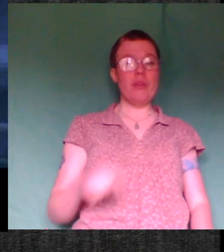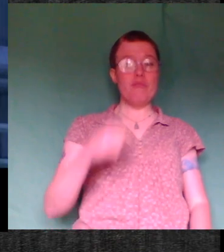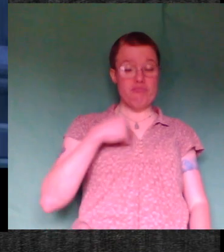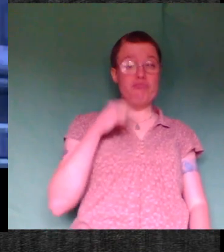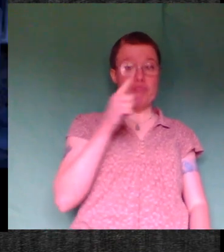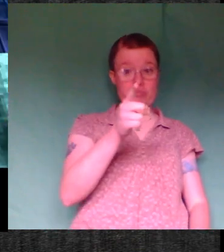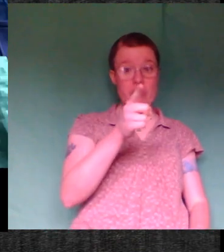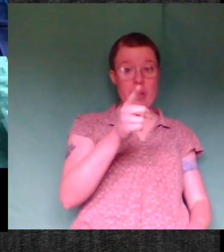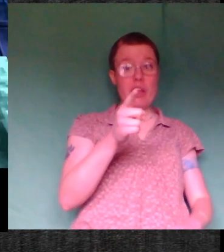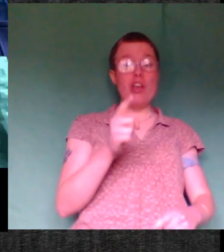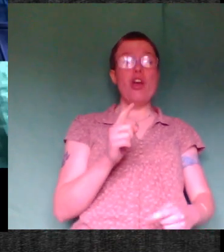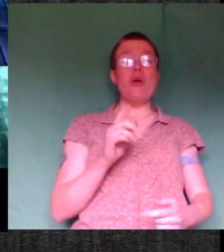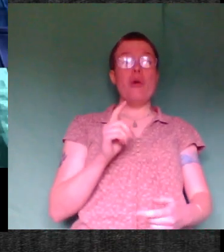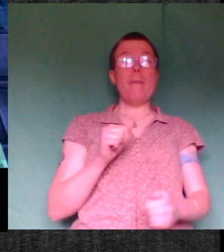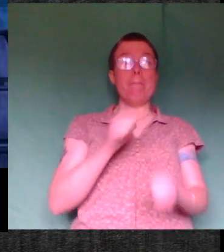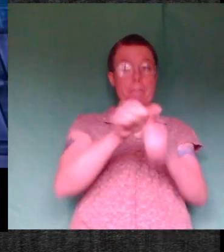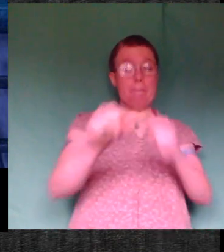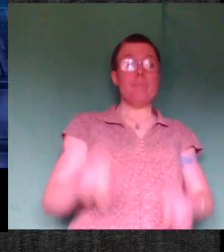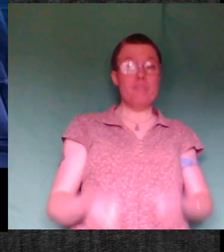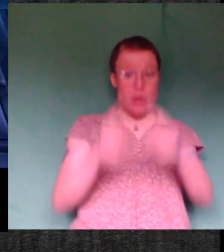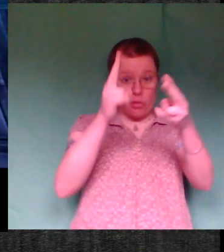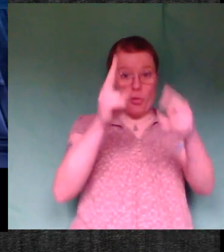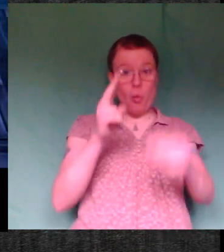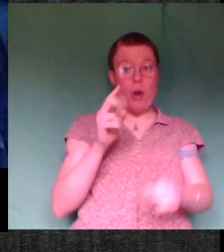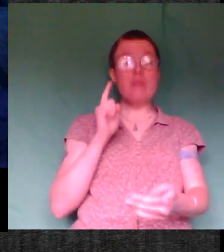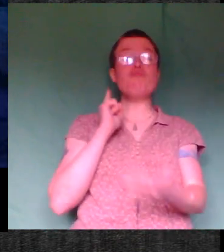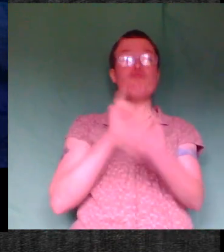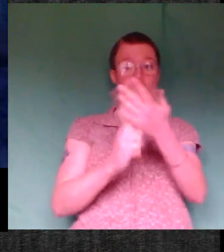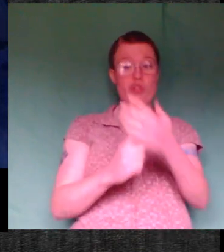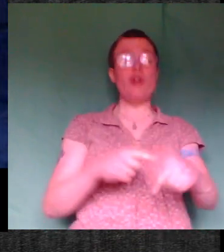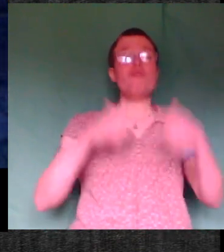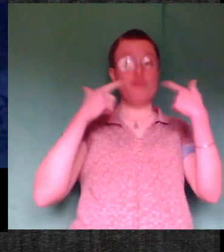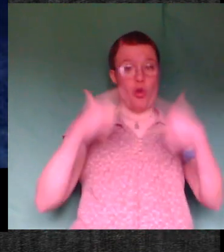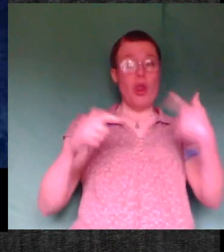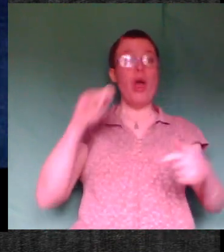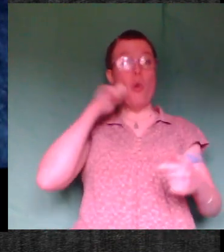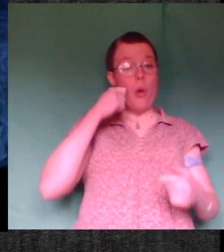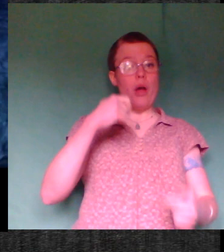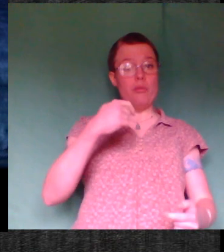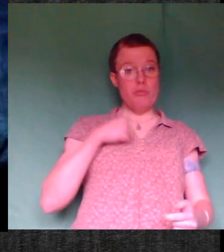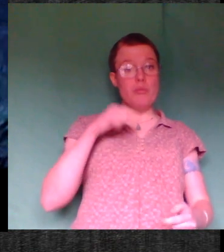I'll let you decide the best COA. I'm counting on you, Snake.